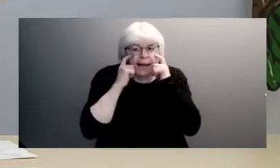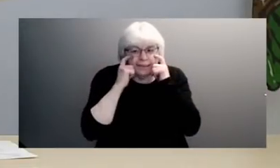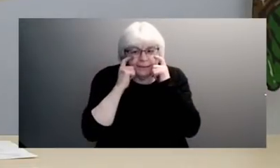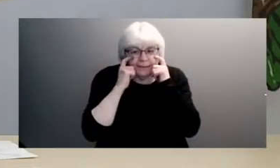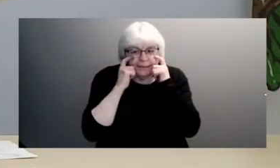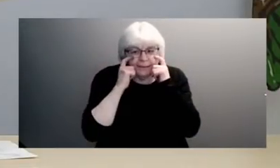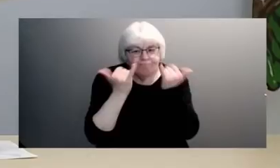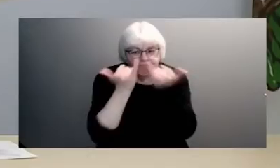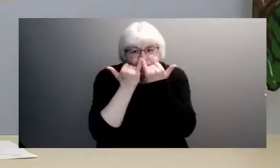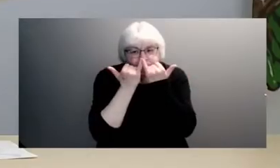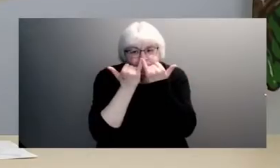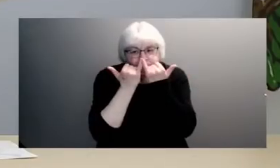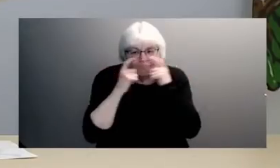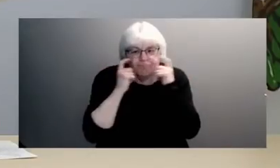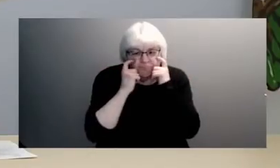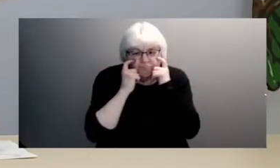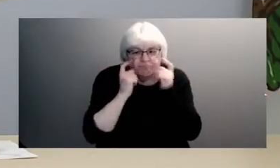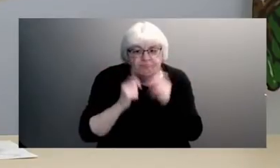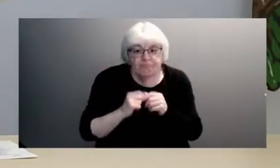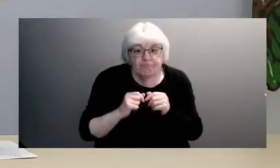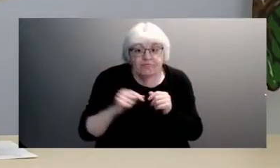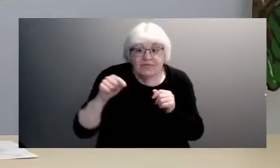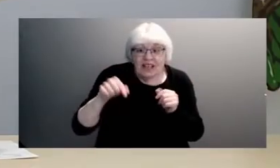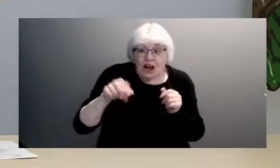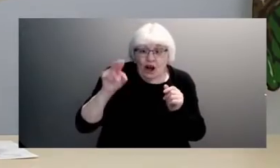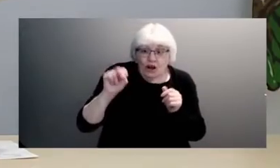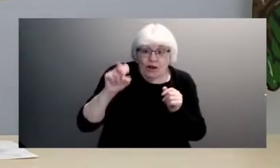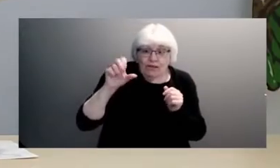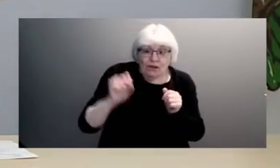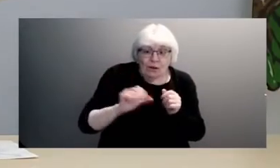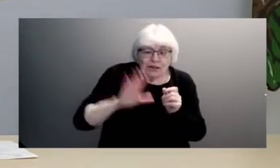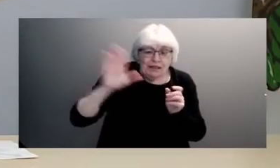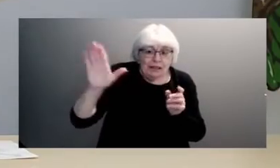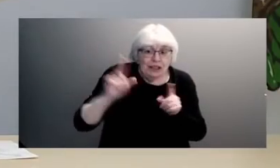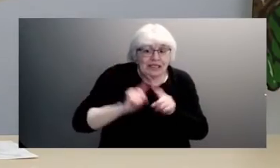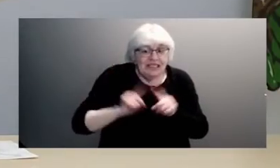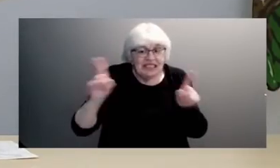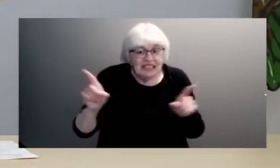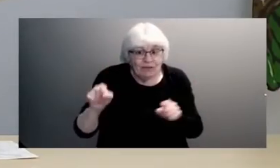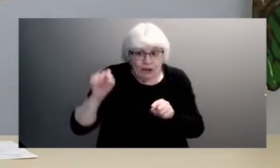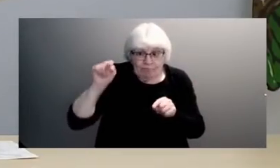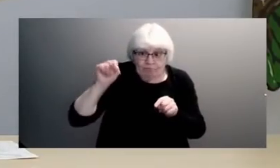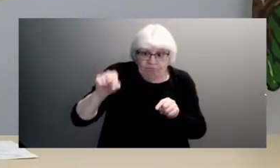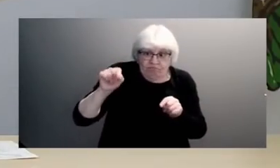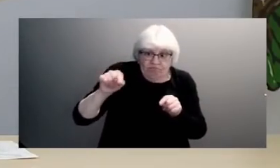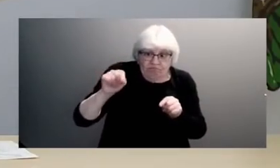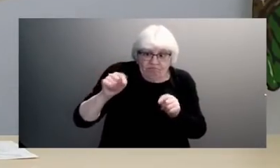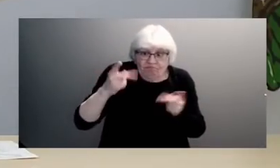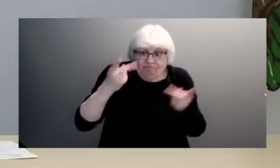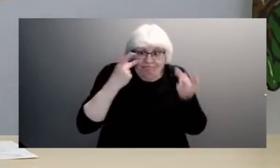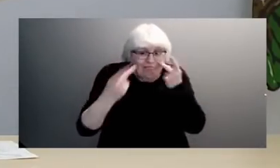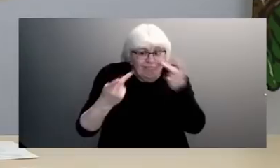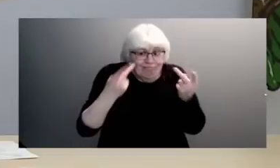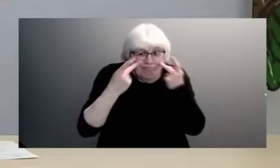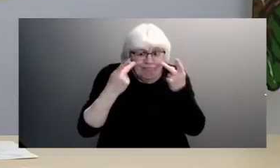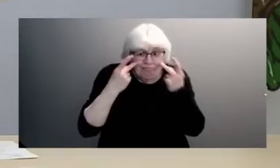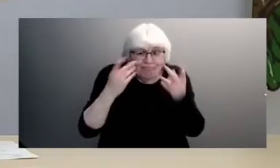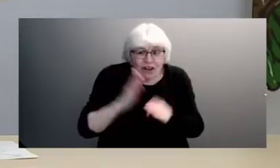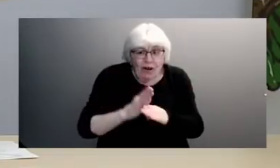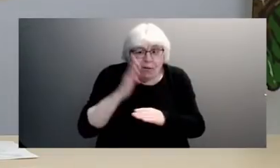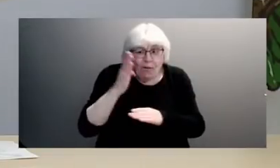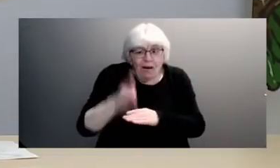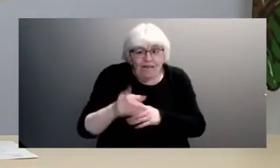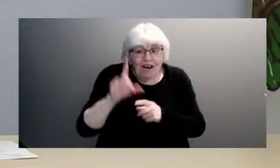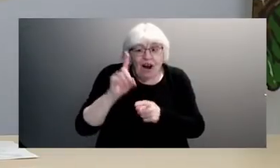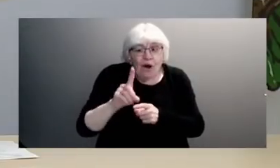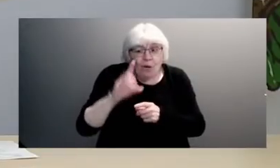Brunswick. I mean, Nova Scotia's had to go out 4 days in a row and talk about over 100 cases. New Brunswick, I think last I checked, had over 1,000 active cases.